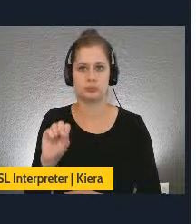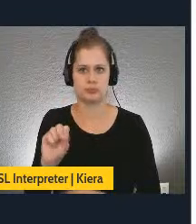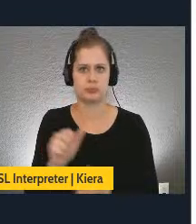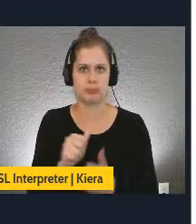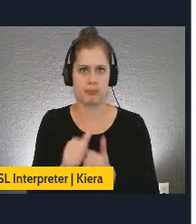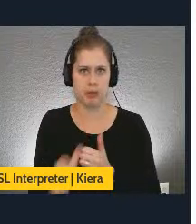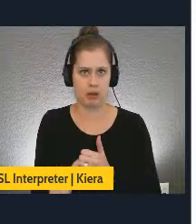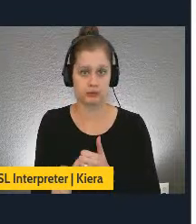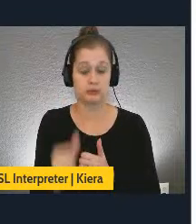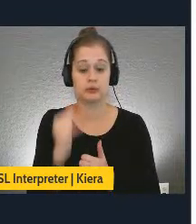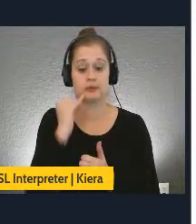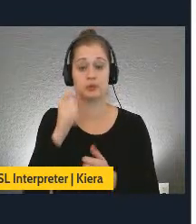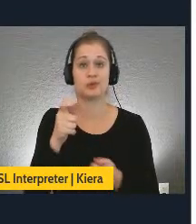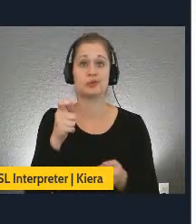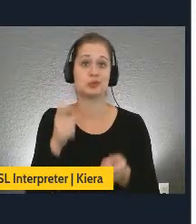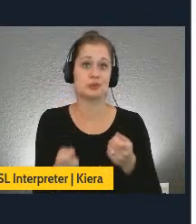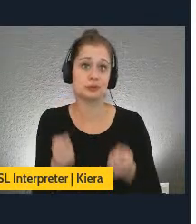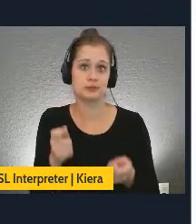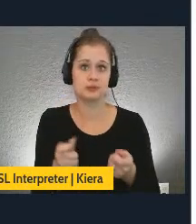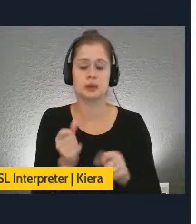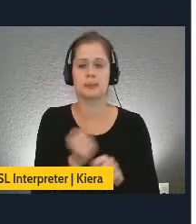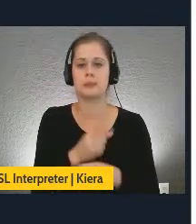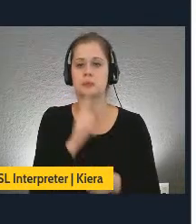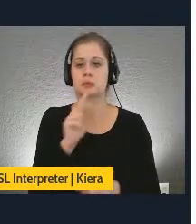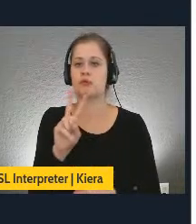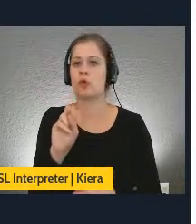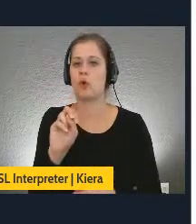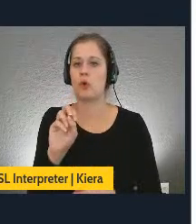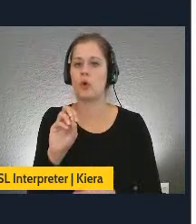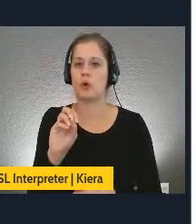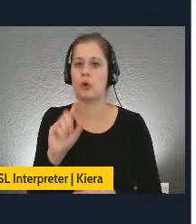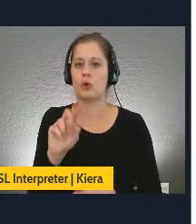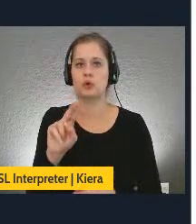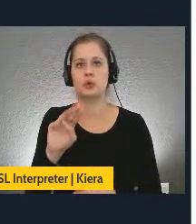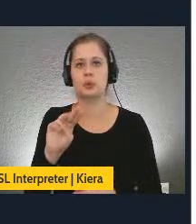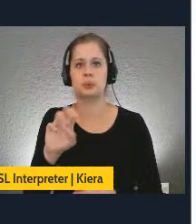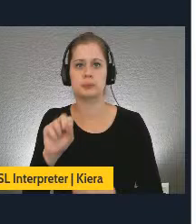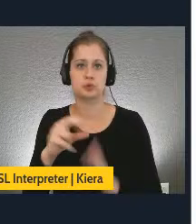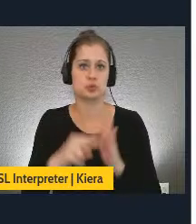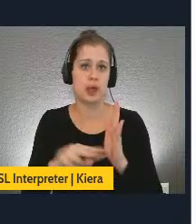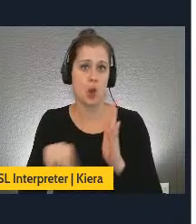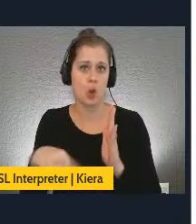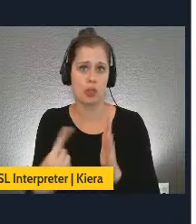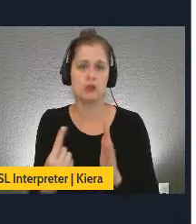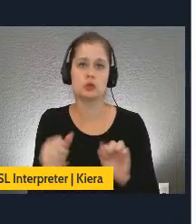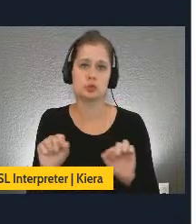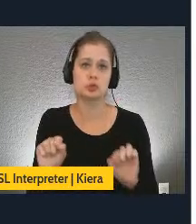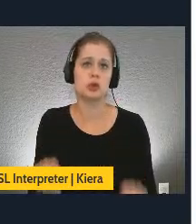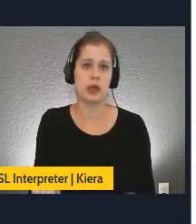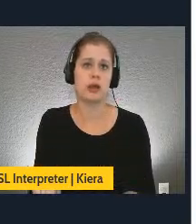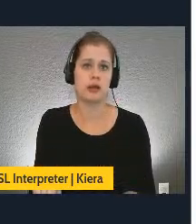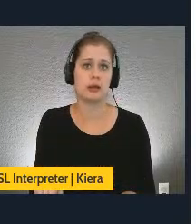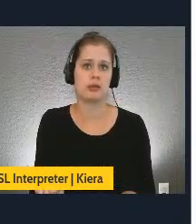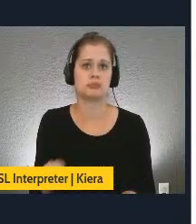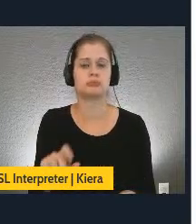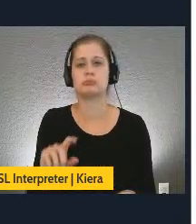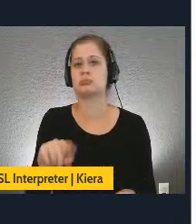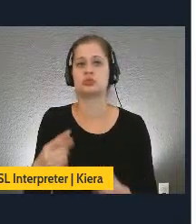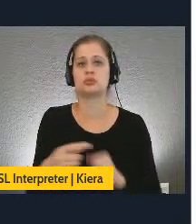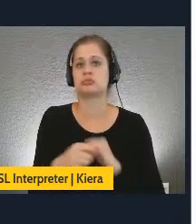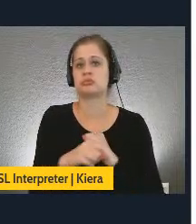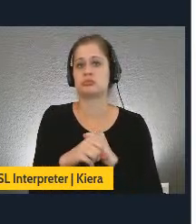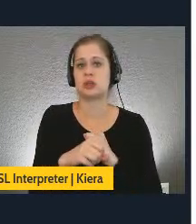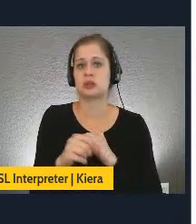for example, to make like the volumes read only or something, then you can do that. It's just extending the